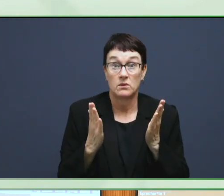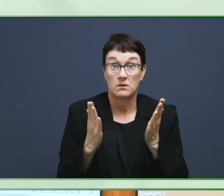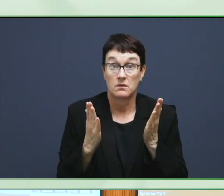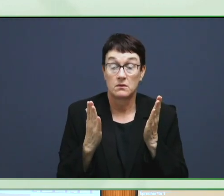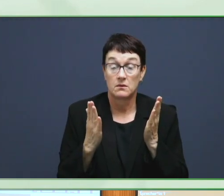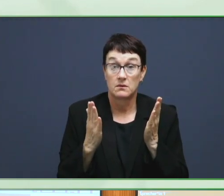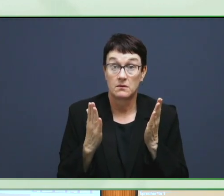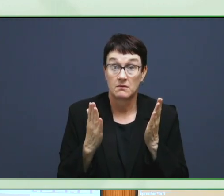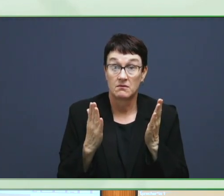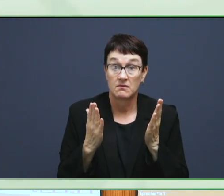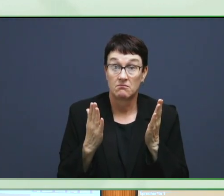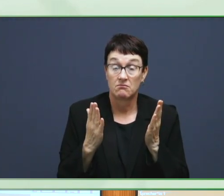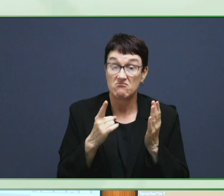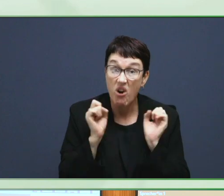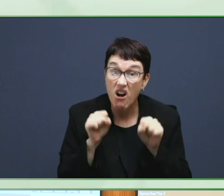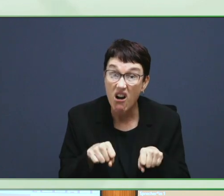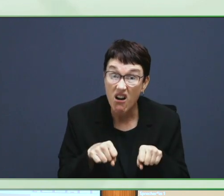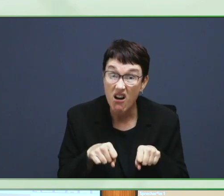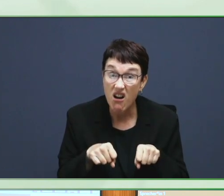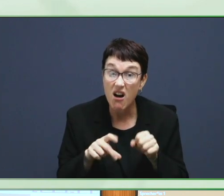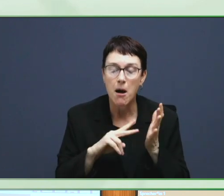we will do.